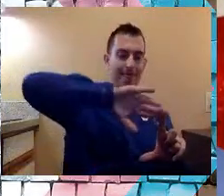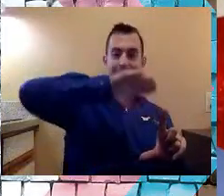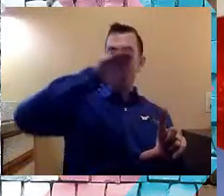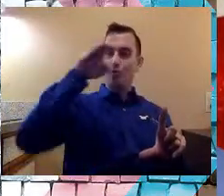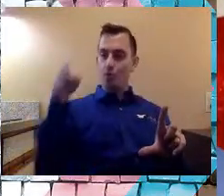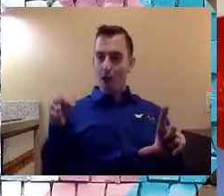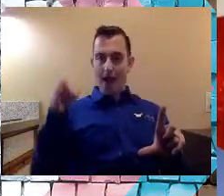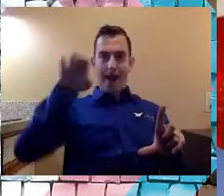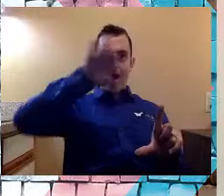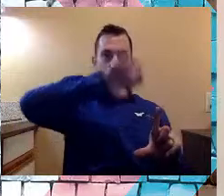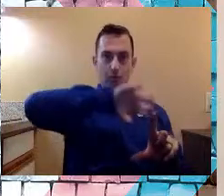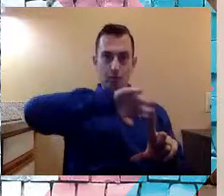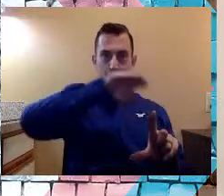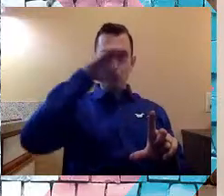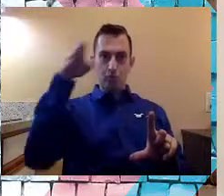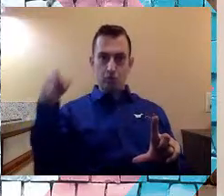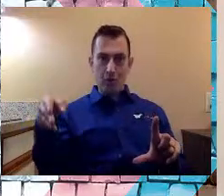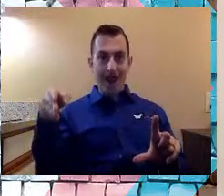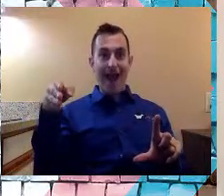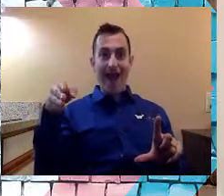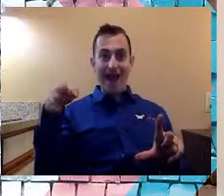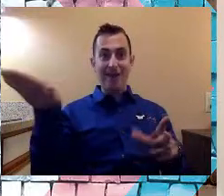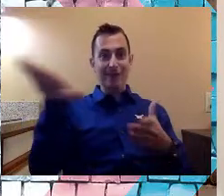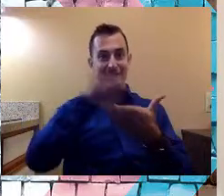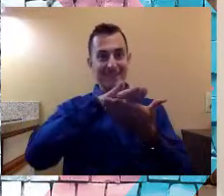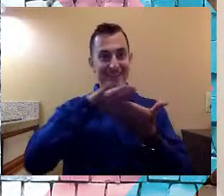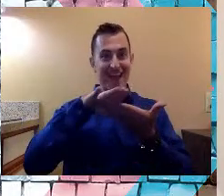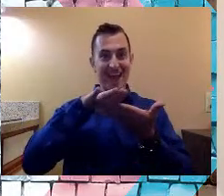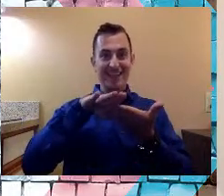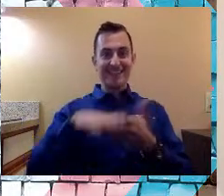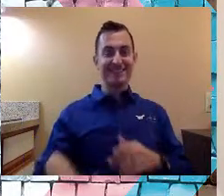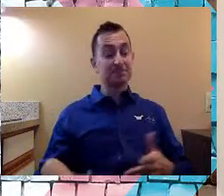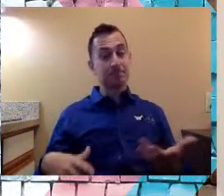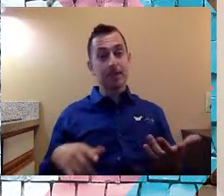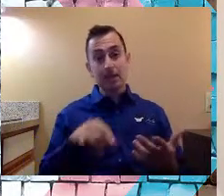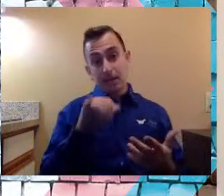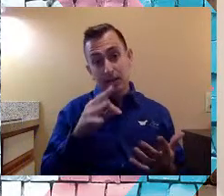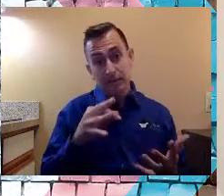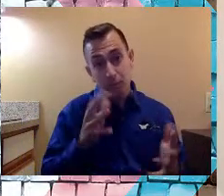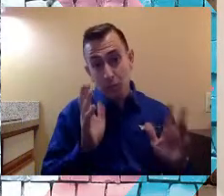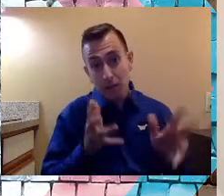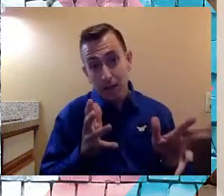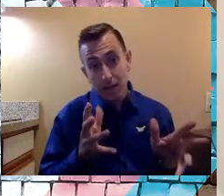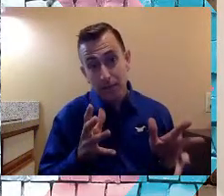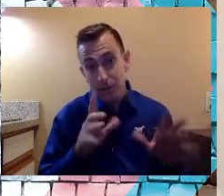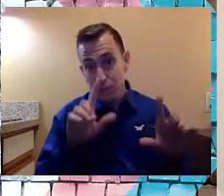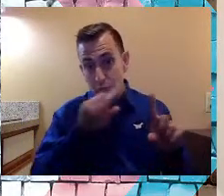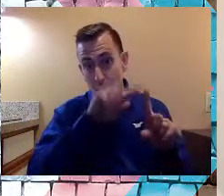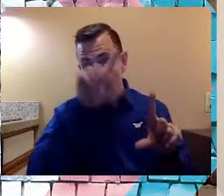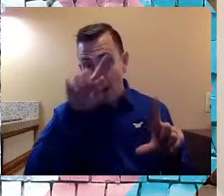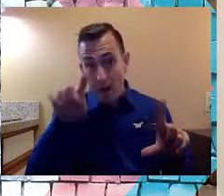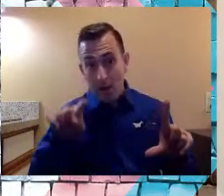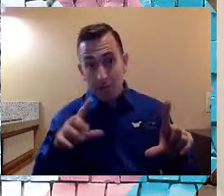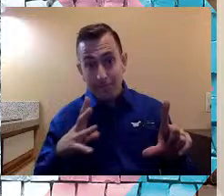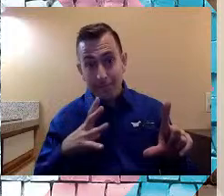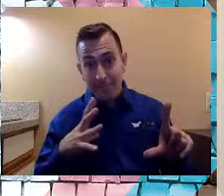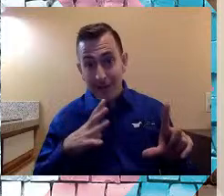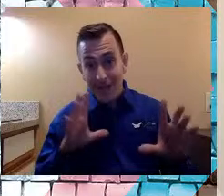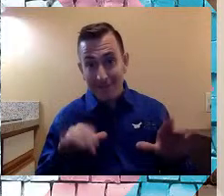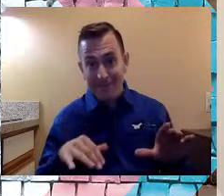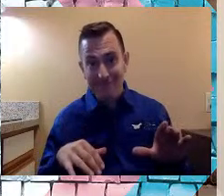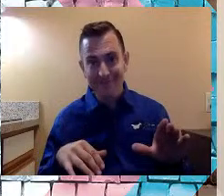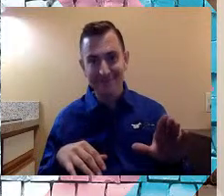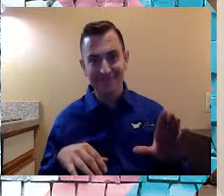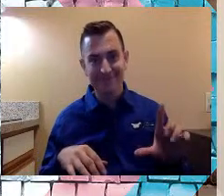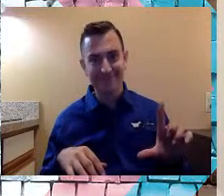too. But I think this will make it look a little bit cooler. And let's see. In the bottom of my rainbow,